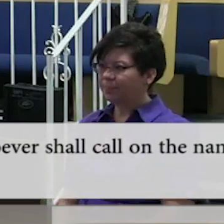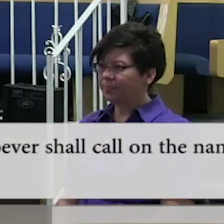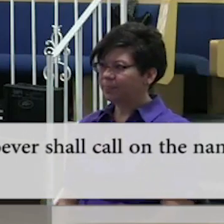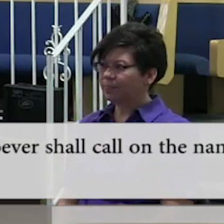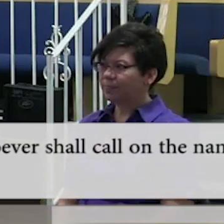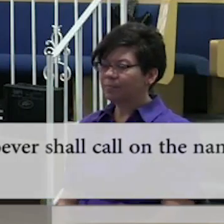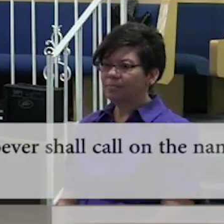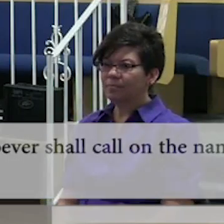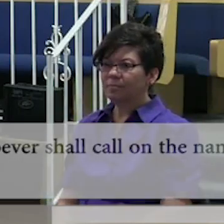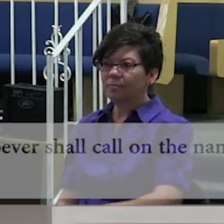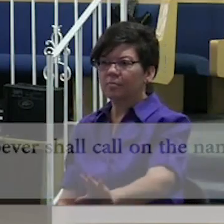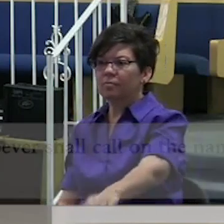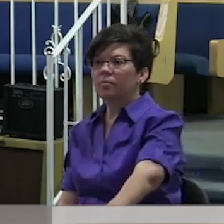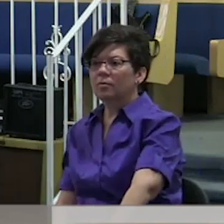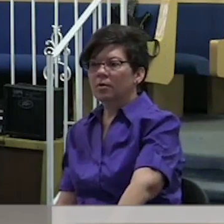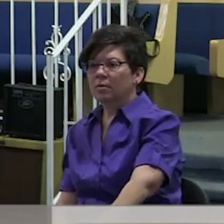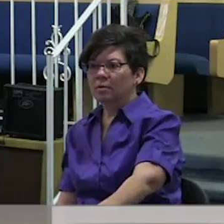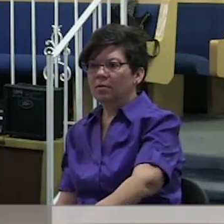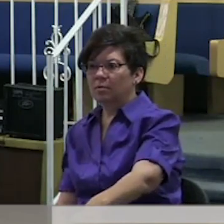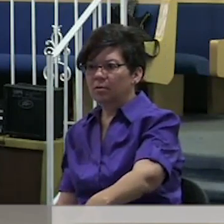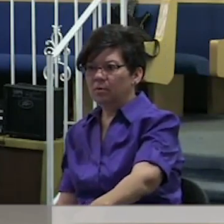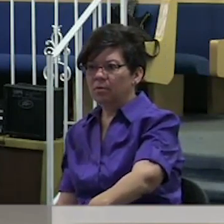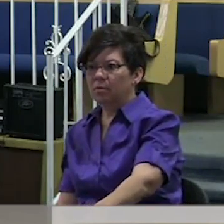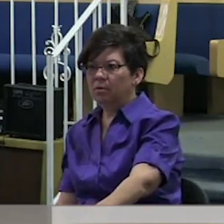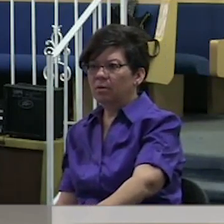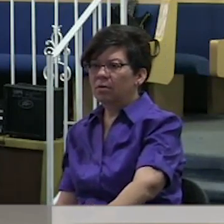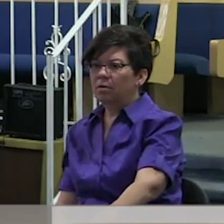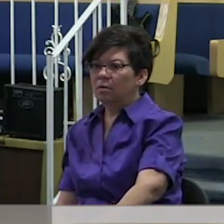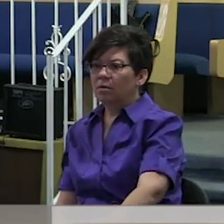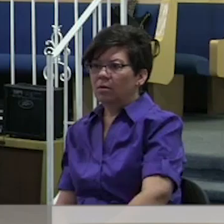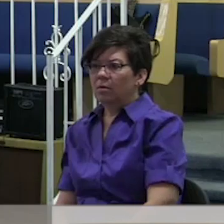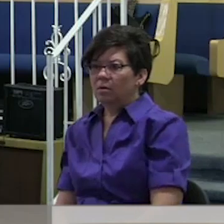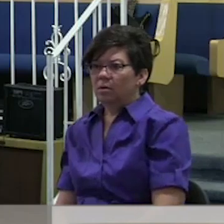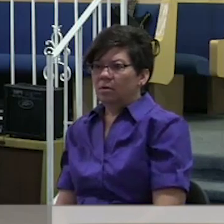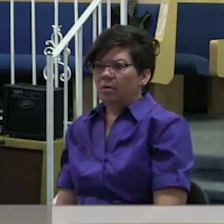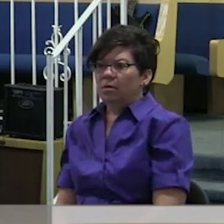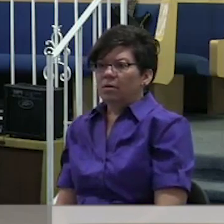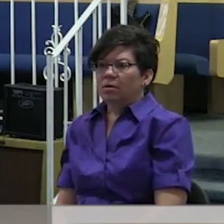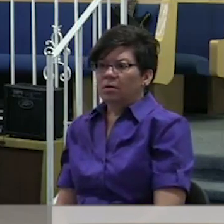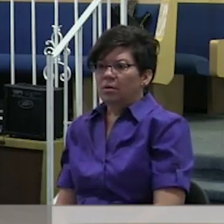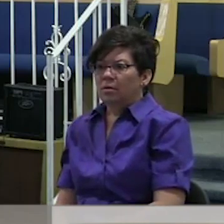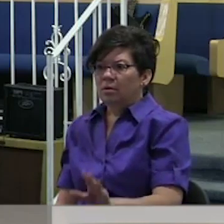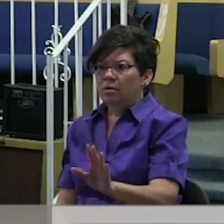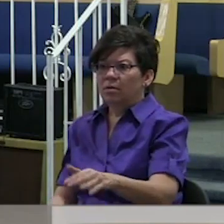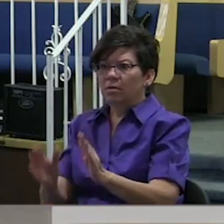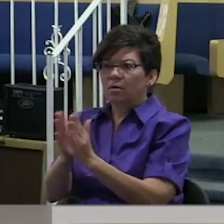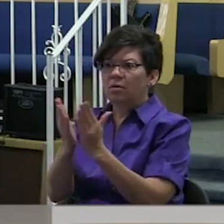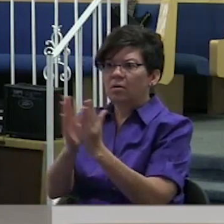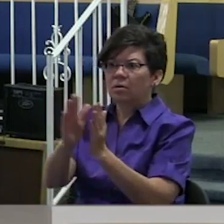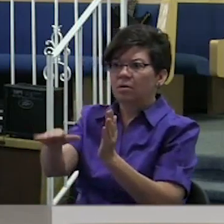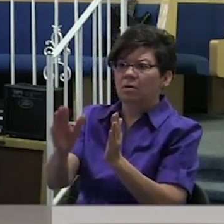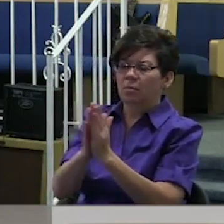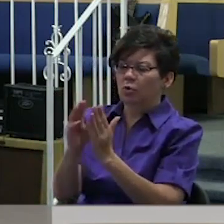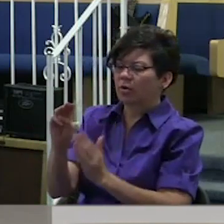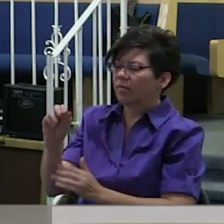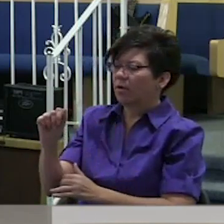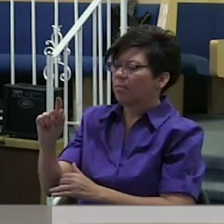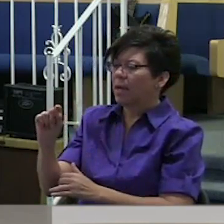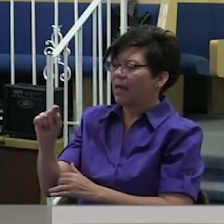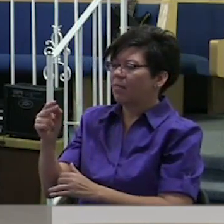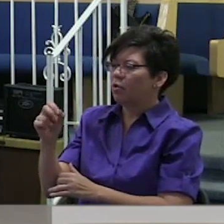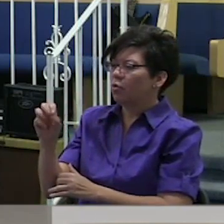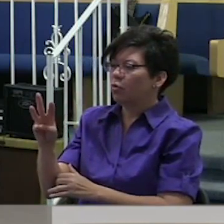Book of Matthew, chapter number 5, verse number 6. One of the verses out of